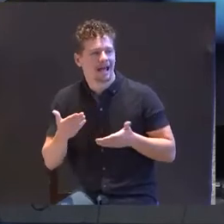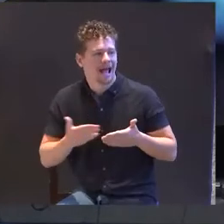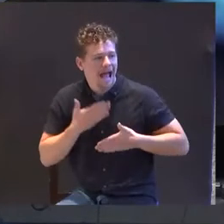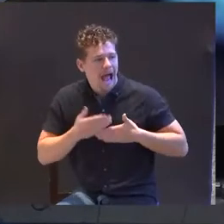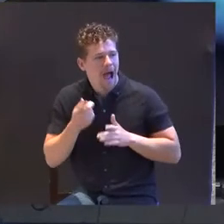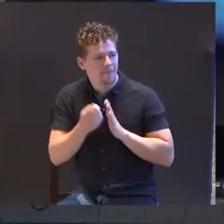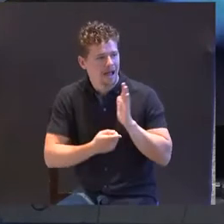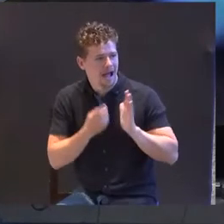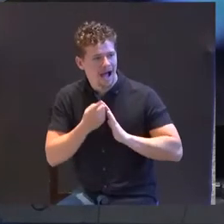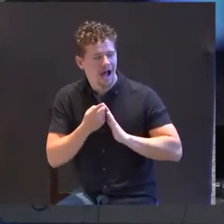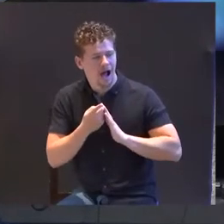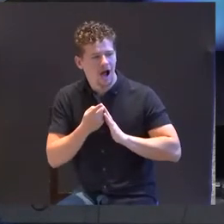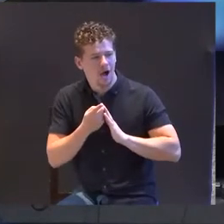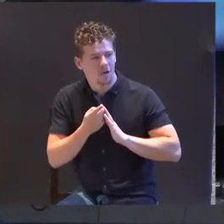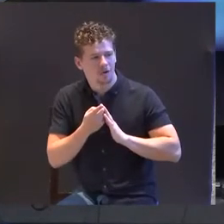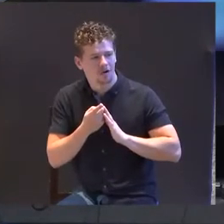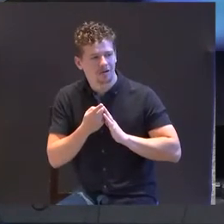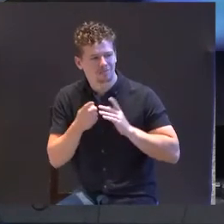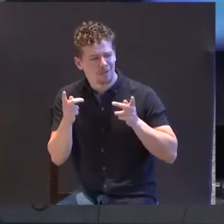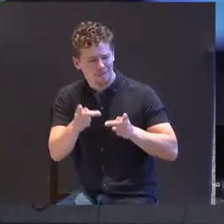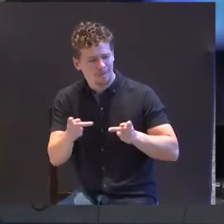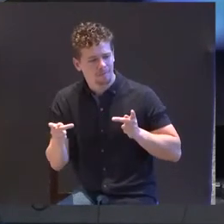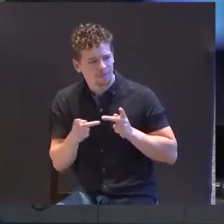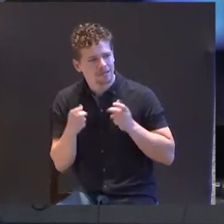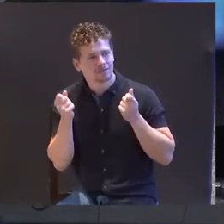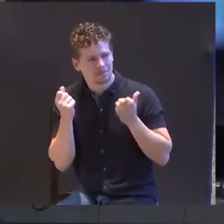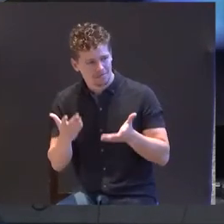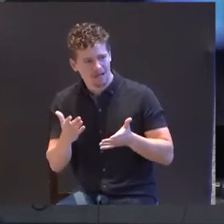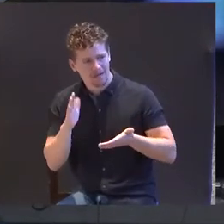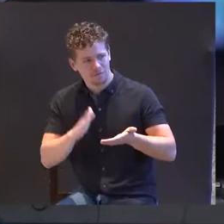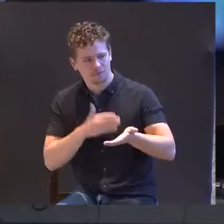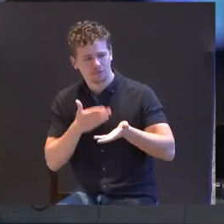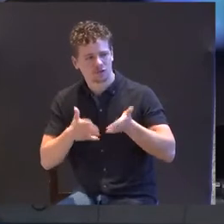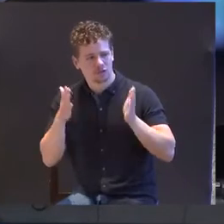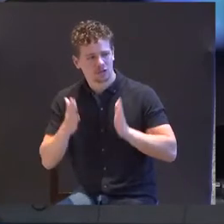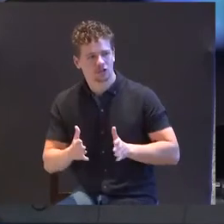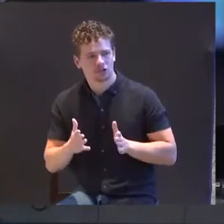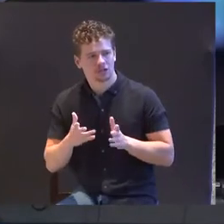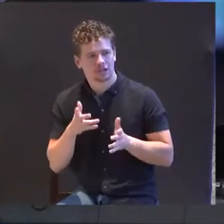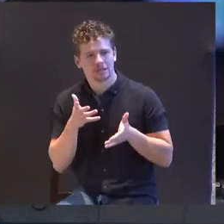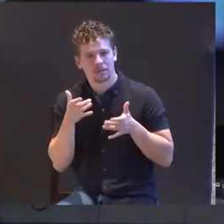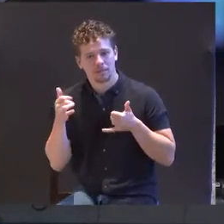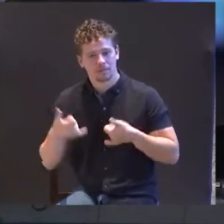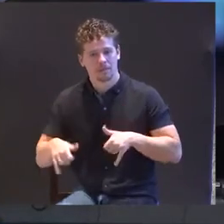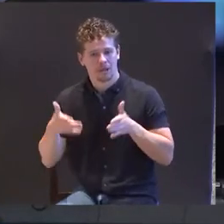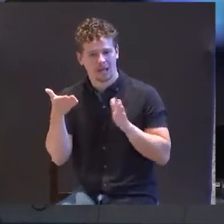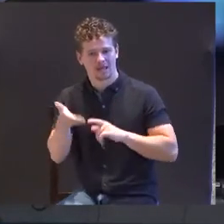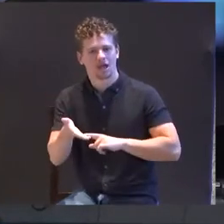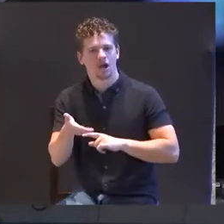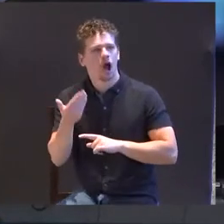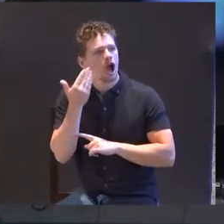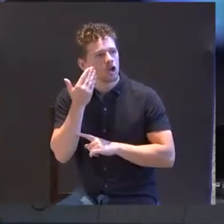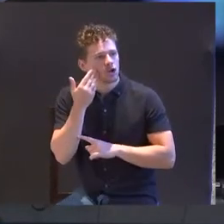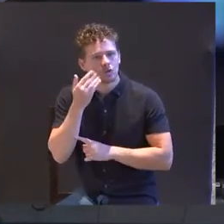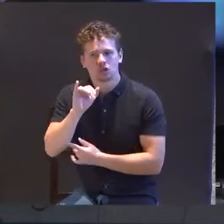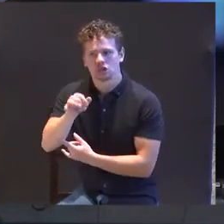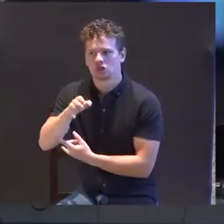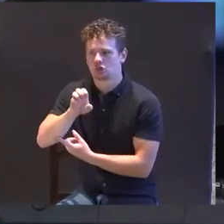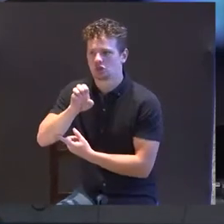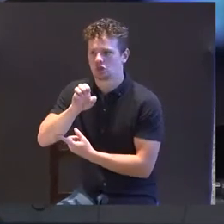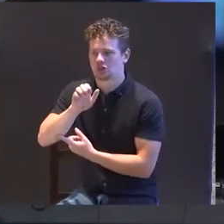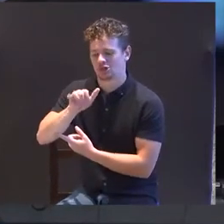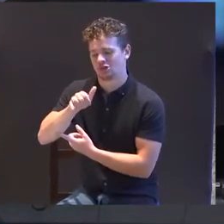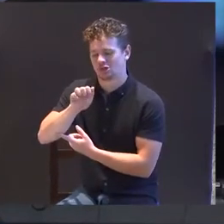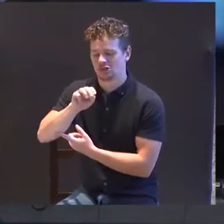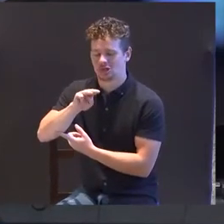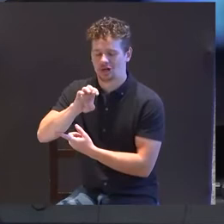the orchestra hall artists would usually stay there. And so I knew that James Taylor was in town. So I'm playing, and I wasn't very good, so I had to,